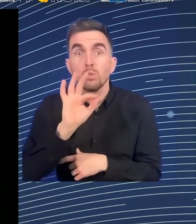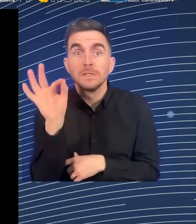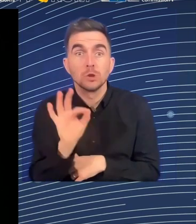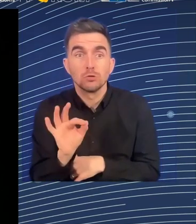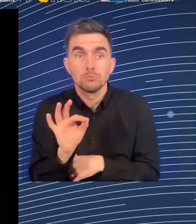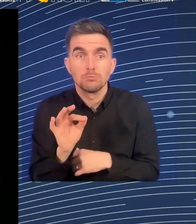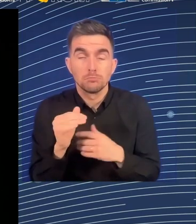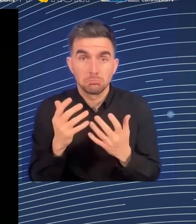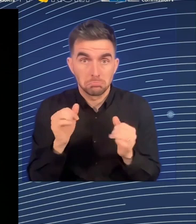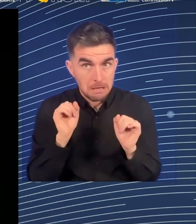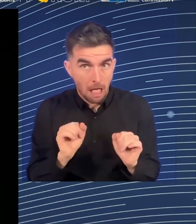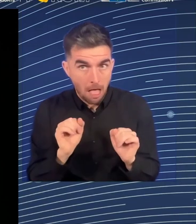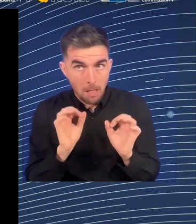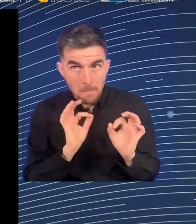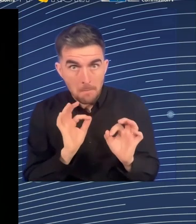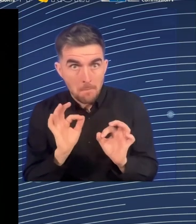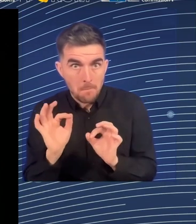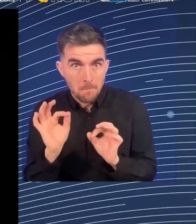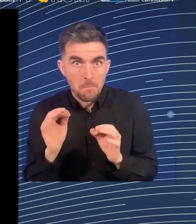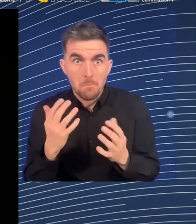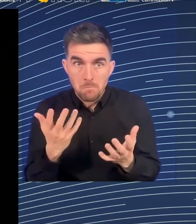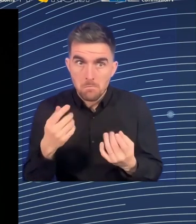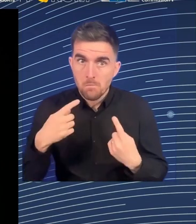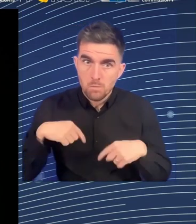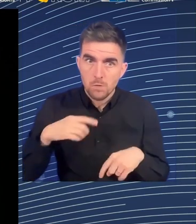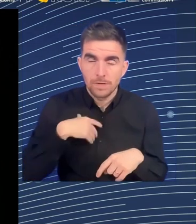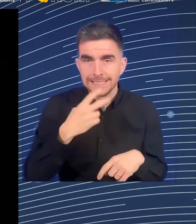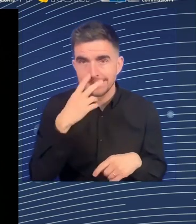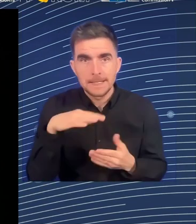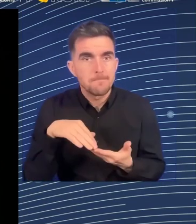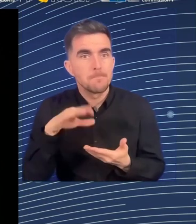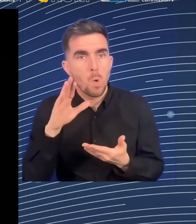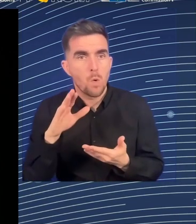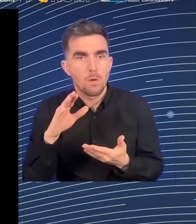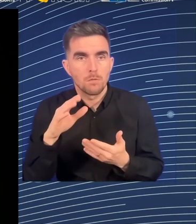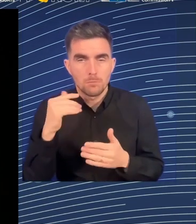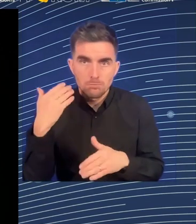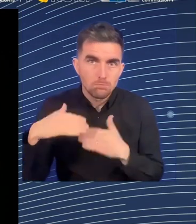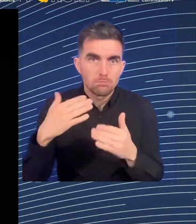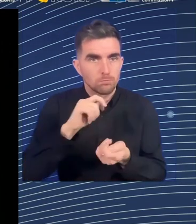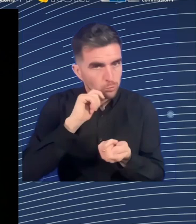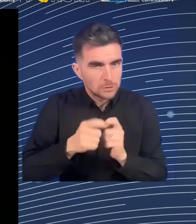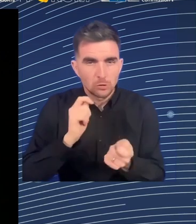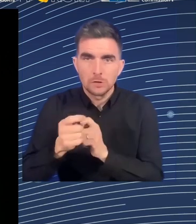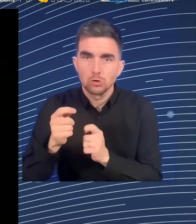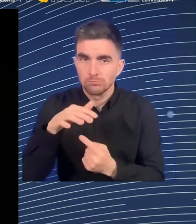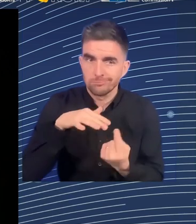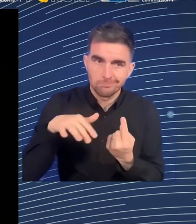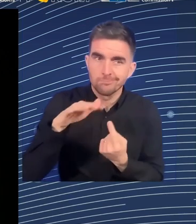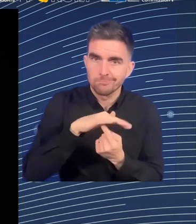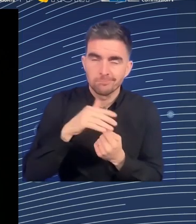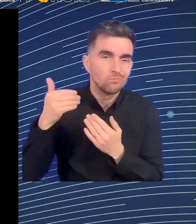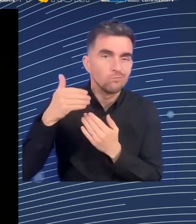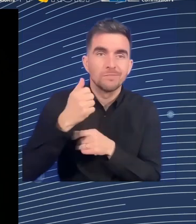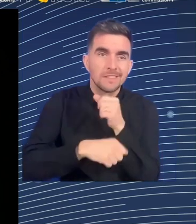sector in the coming years. Somehow, I'm a bit optimistic. I mean, I don't believe that we'll have a balance in the sector, but